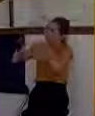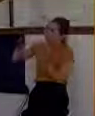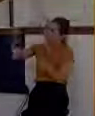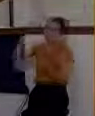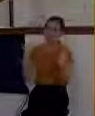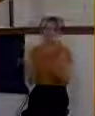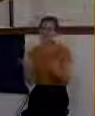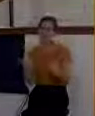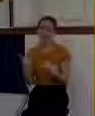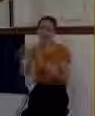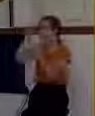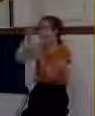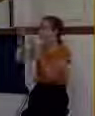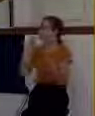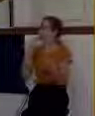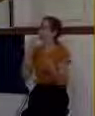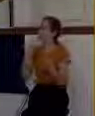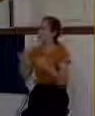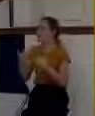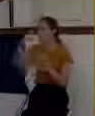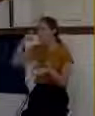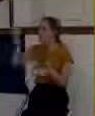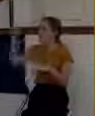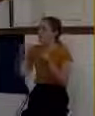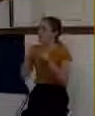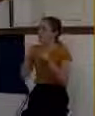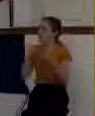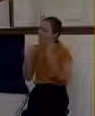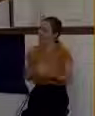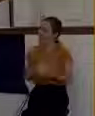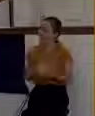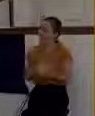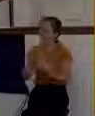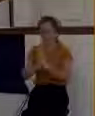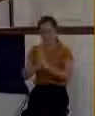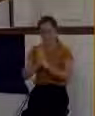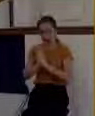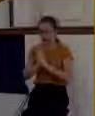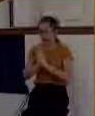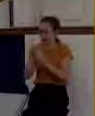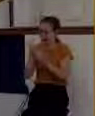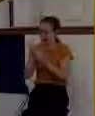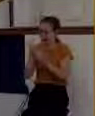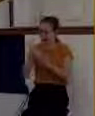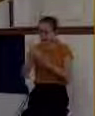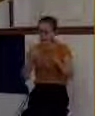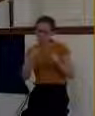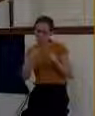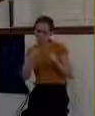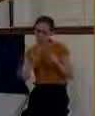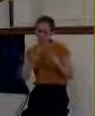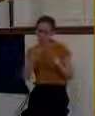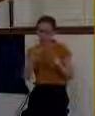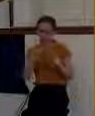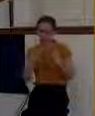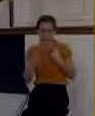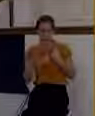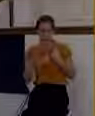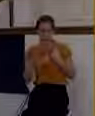Father, thank you for, again, your word. And we pray that we'll take this with us wherever we go. May we always believe in the